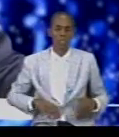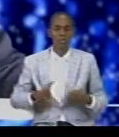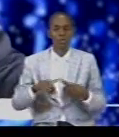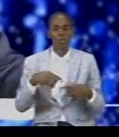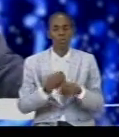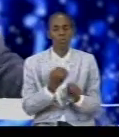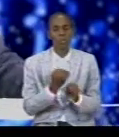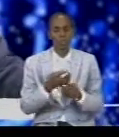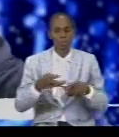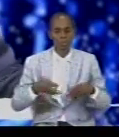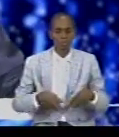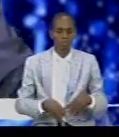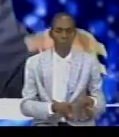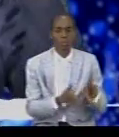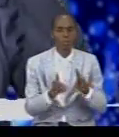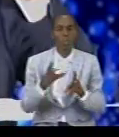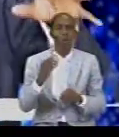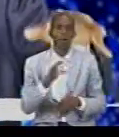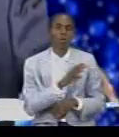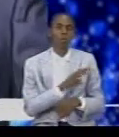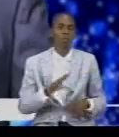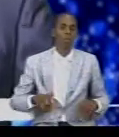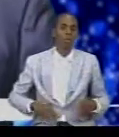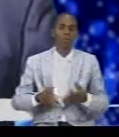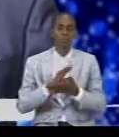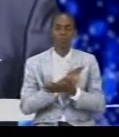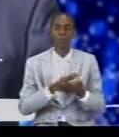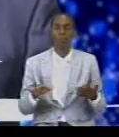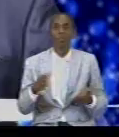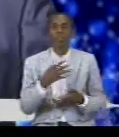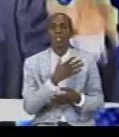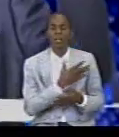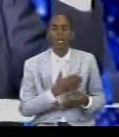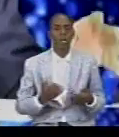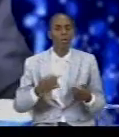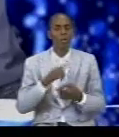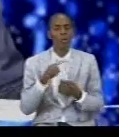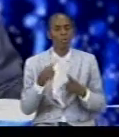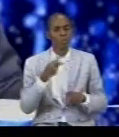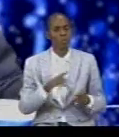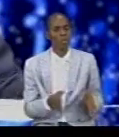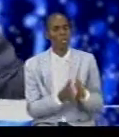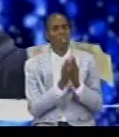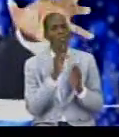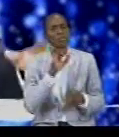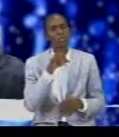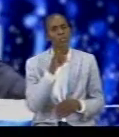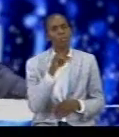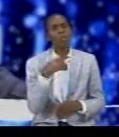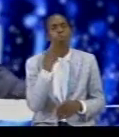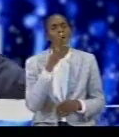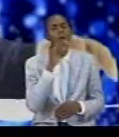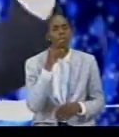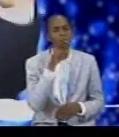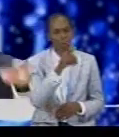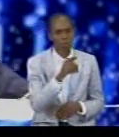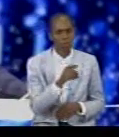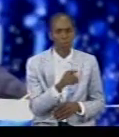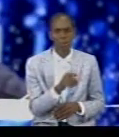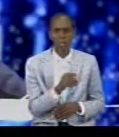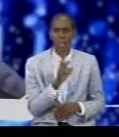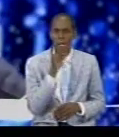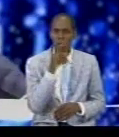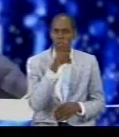when priests and the Levites confronted him and asked him, he said, "Who art thou?" As he inquired to know if he was the Christ